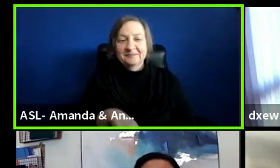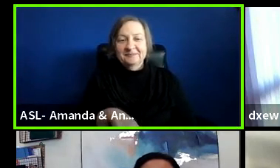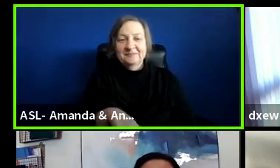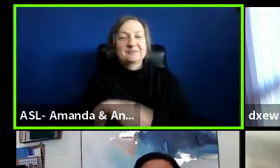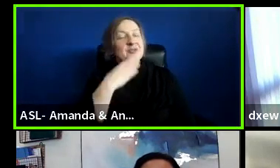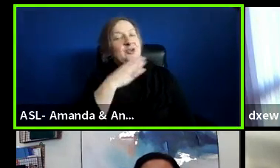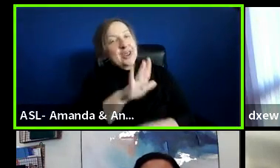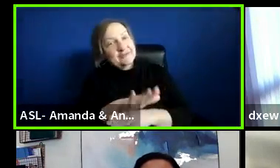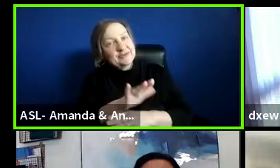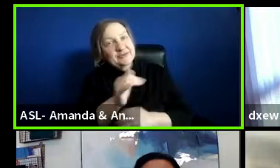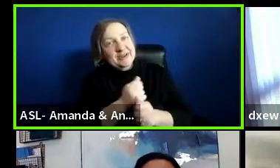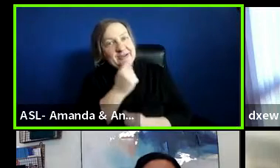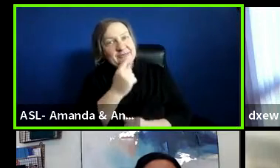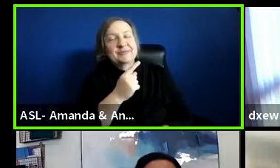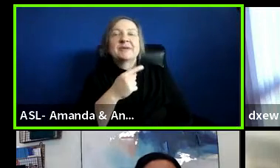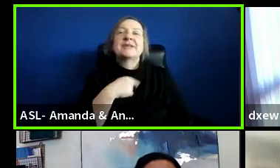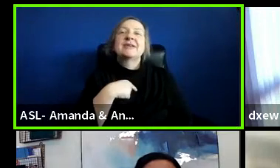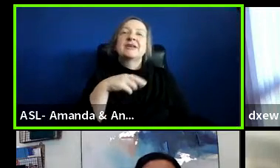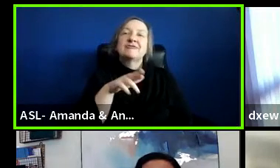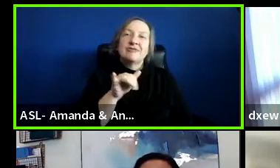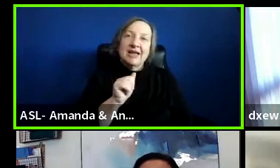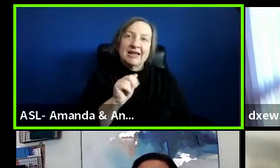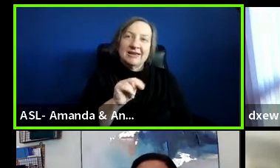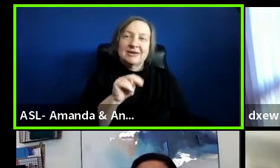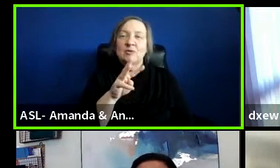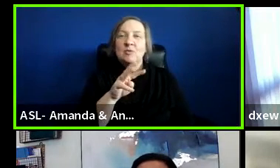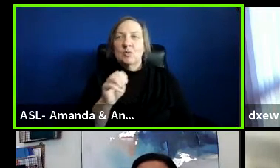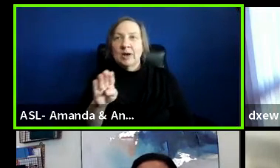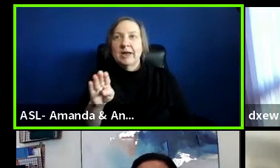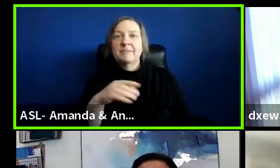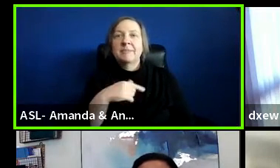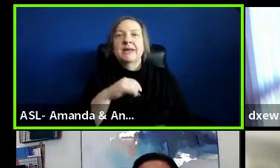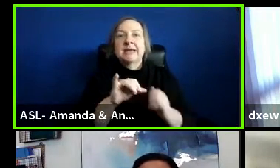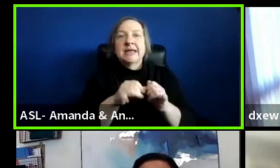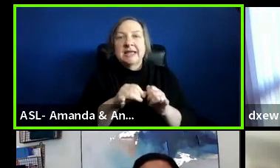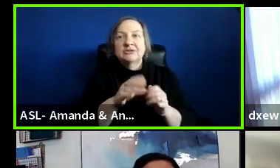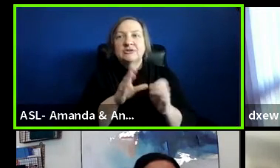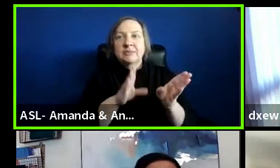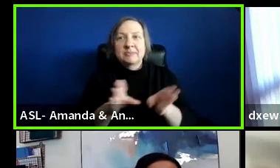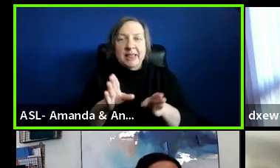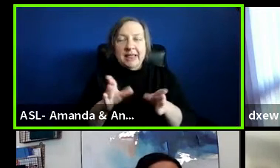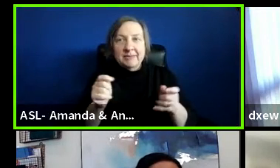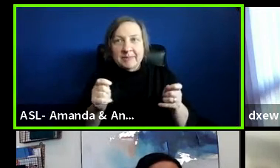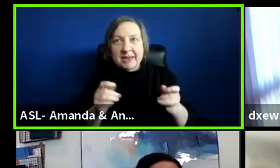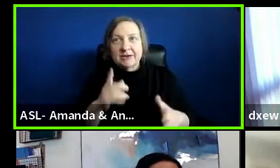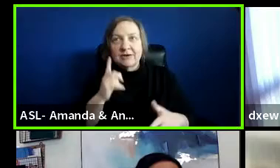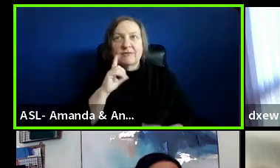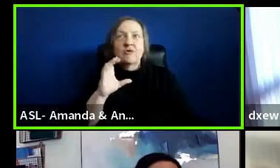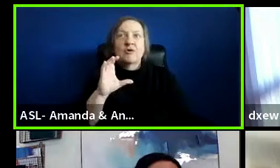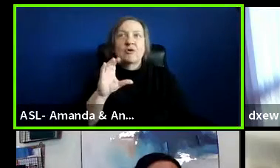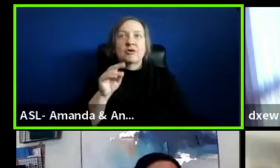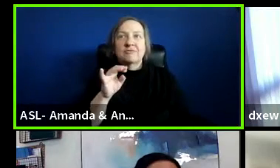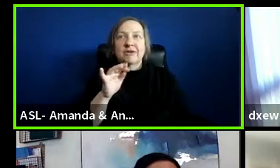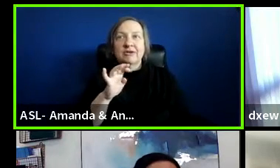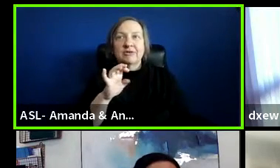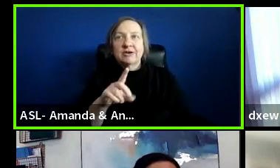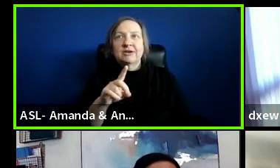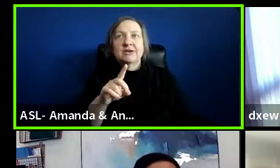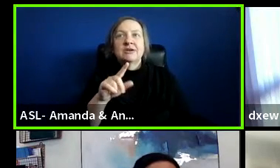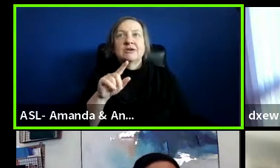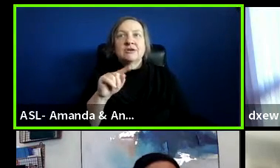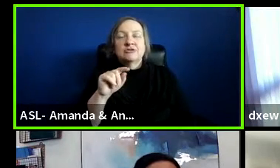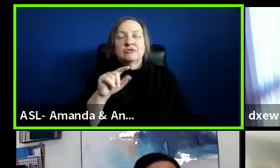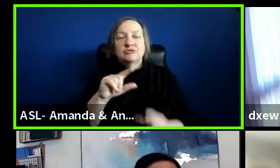Good afternoon, everybody. I'm Ryan Webb. I am the Engineering and Planning Manager for the Confederated Tribes at Grand